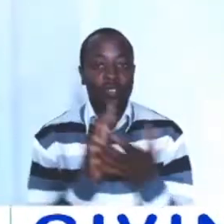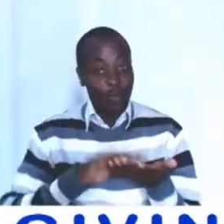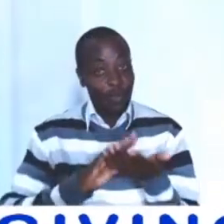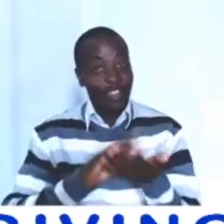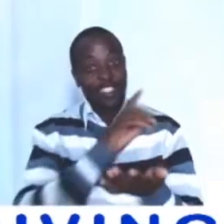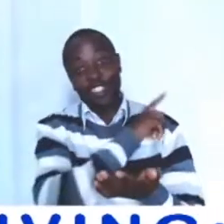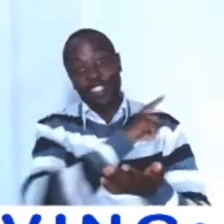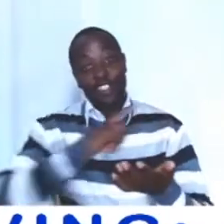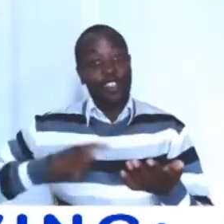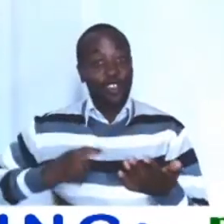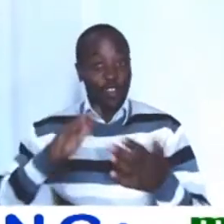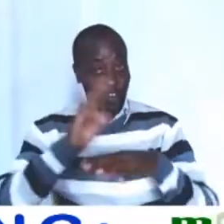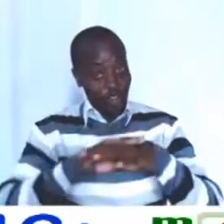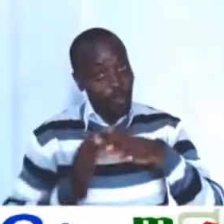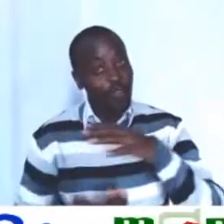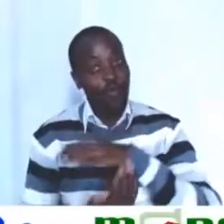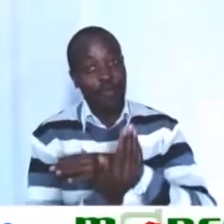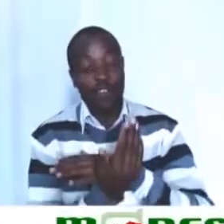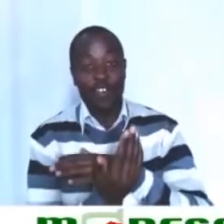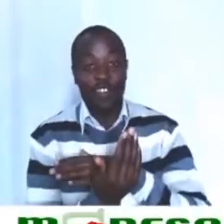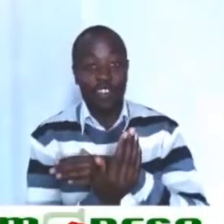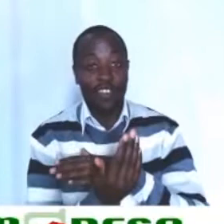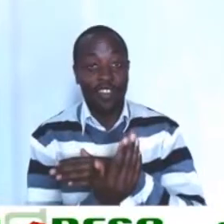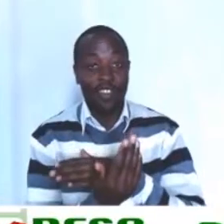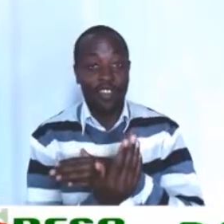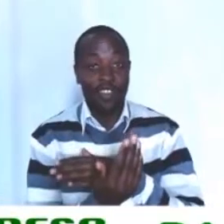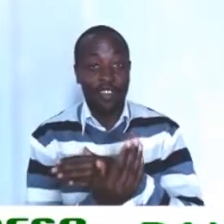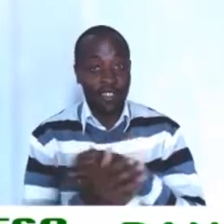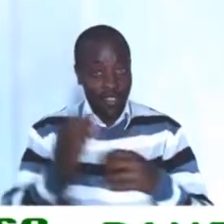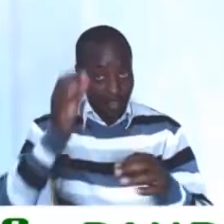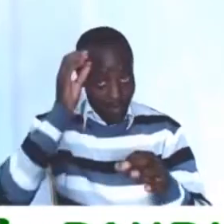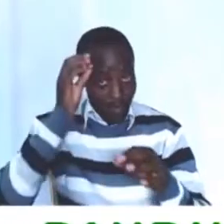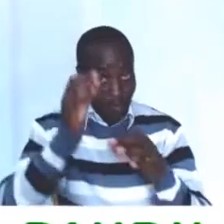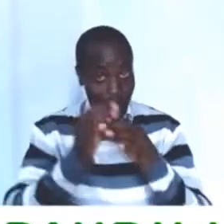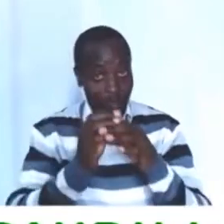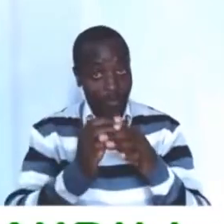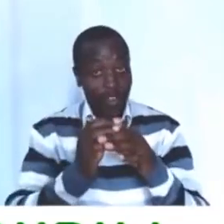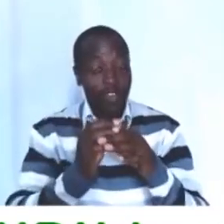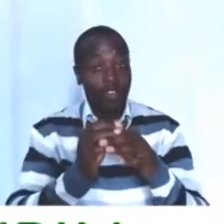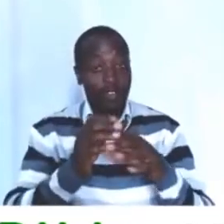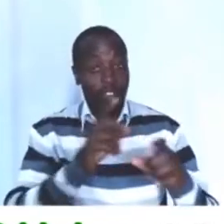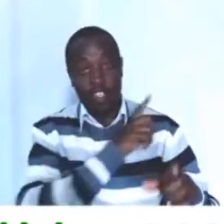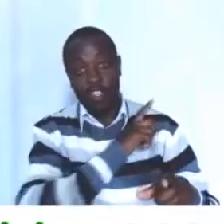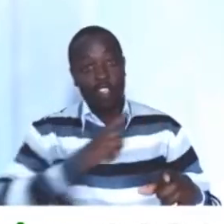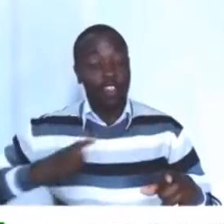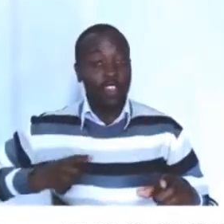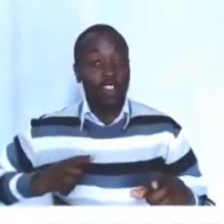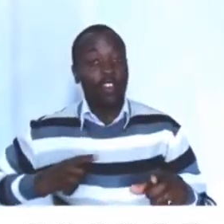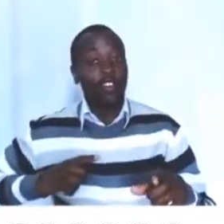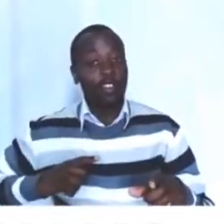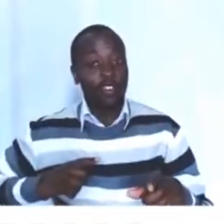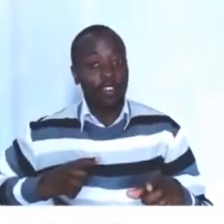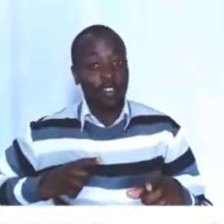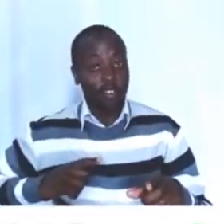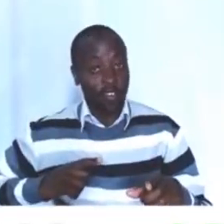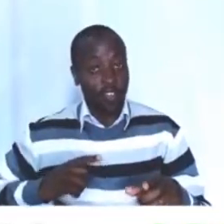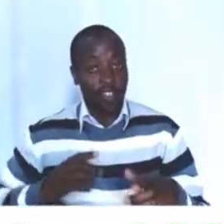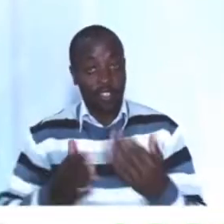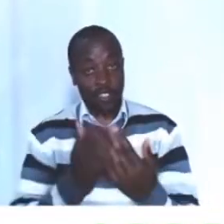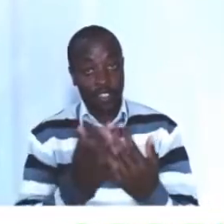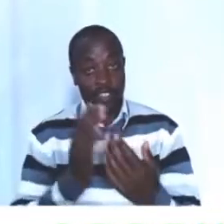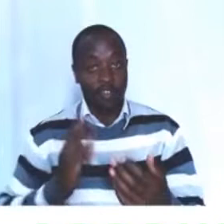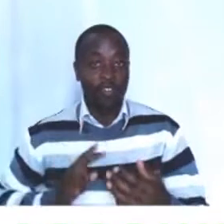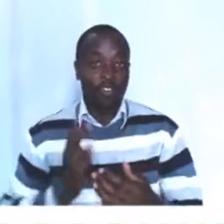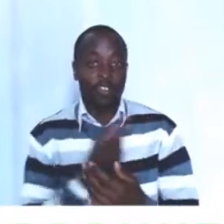Praise the Lord and good morning. I believe the Lord continues to take care of each one of us, and we are